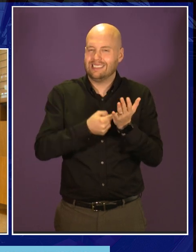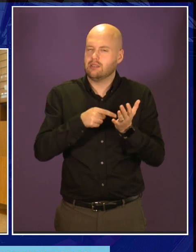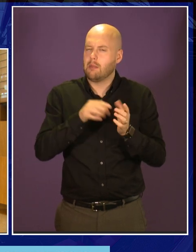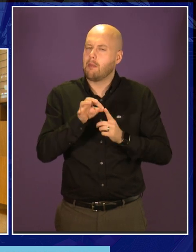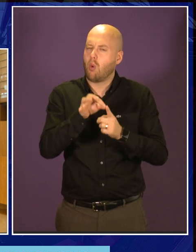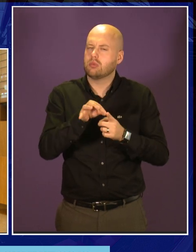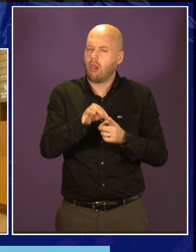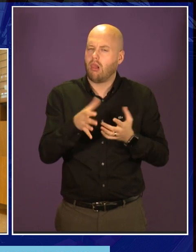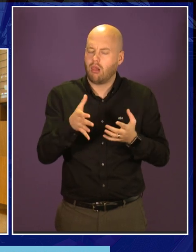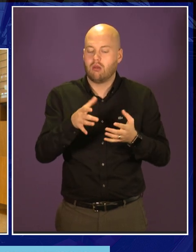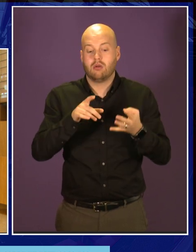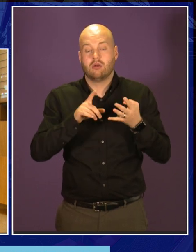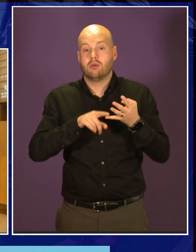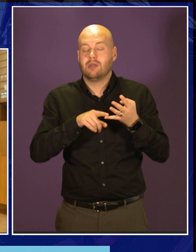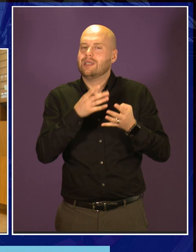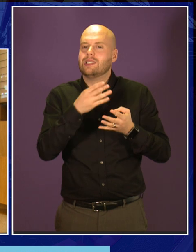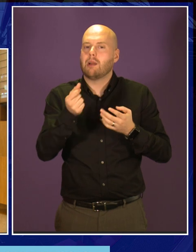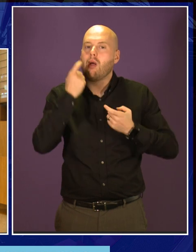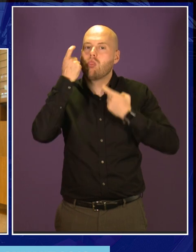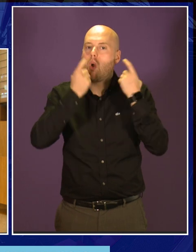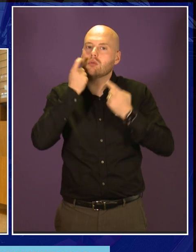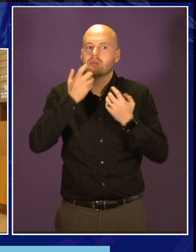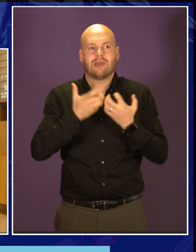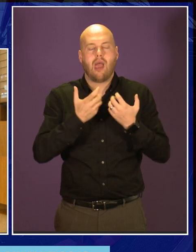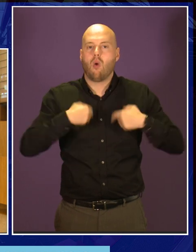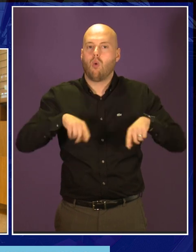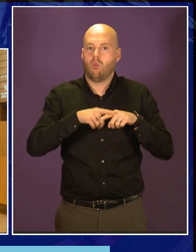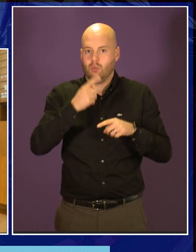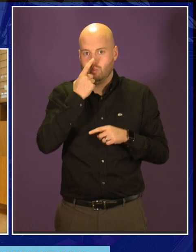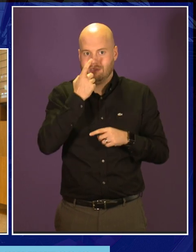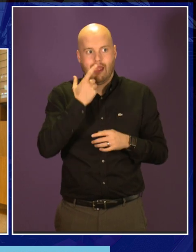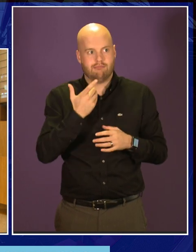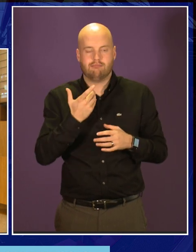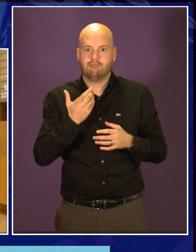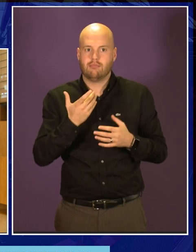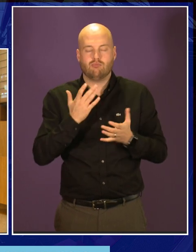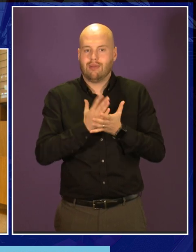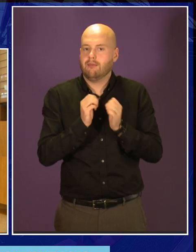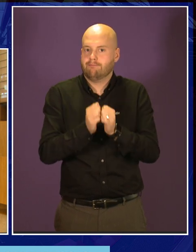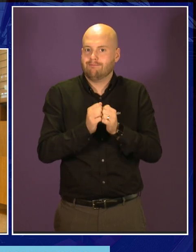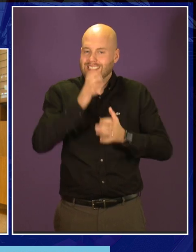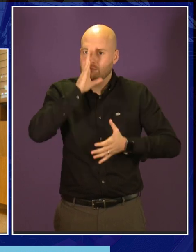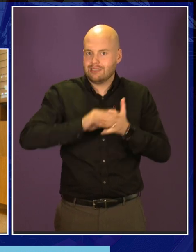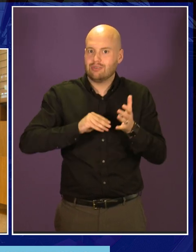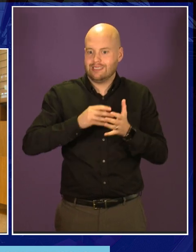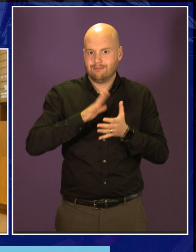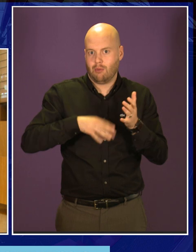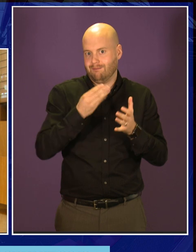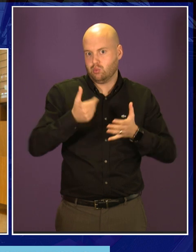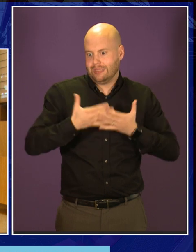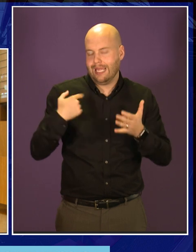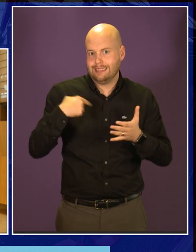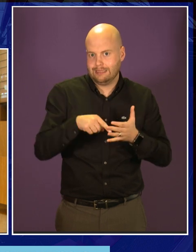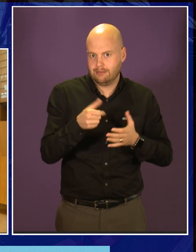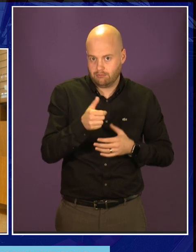few thoughts to make it possible for us to really tap into the experience that we've had over the past 2 days. In terms of tensions, the first thing I